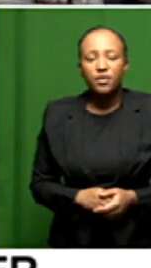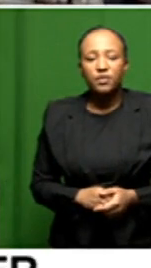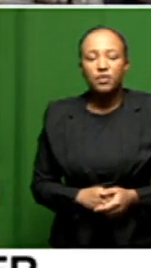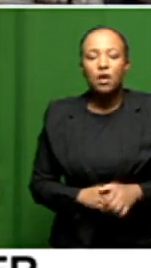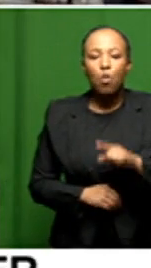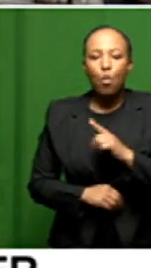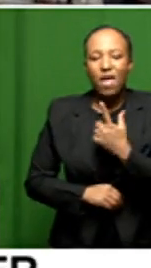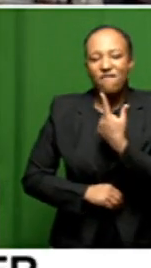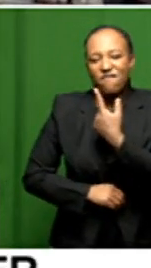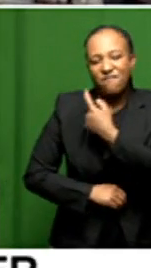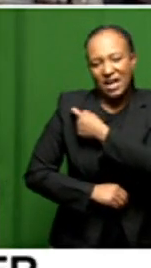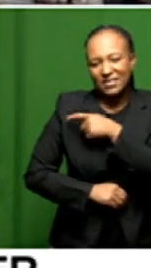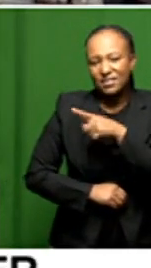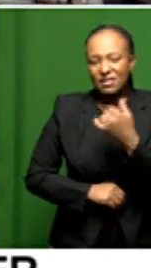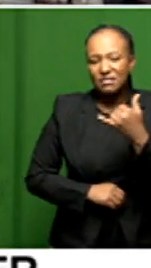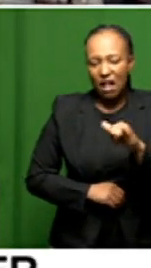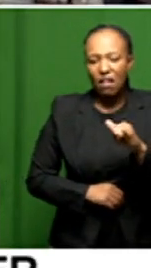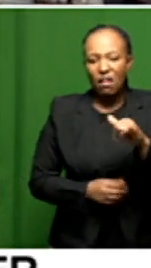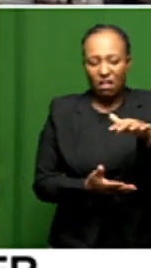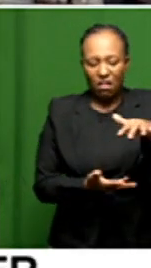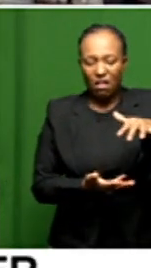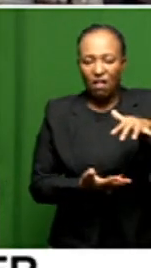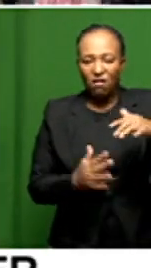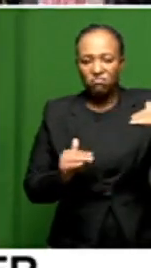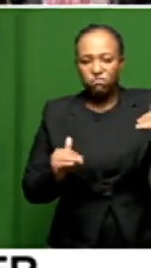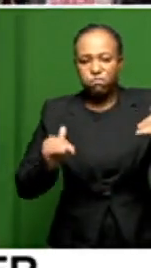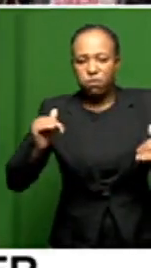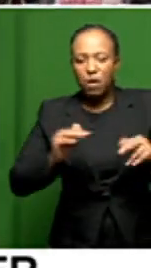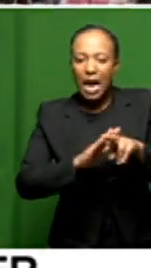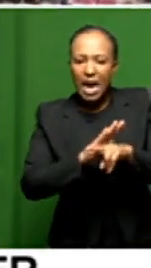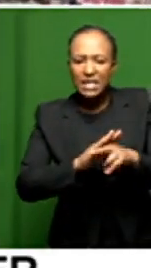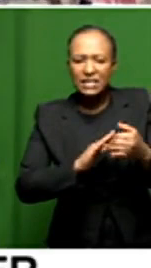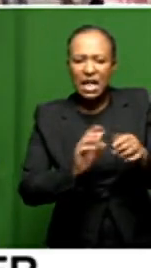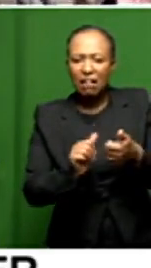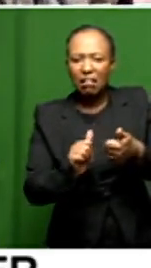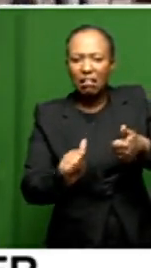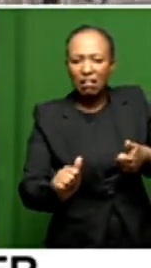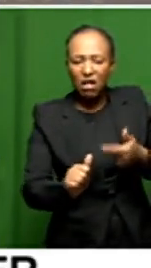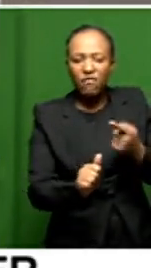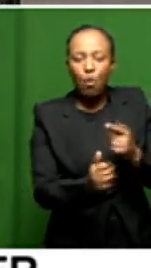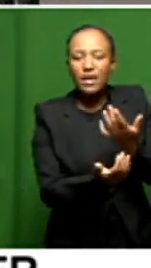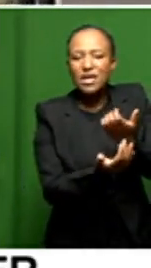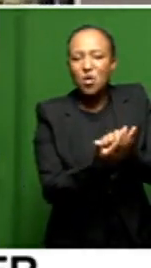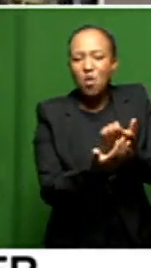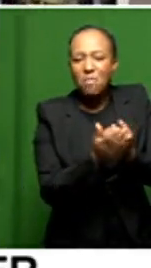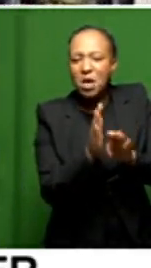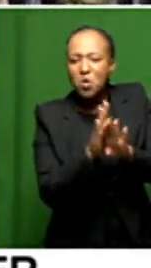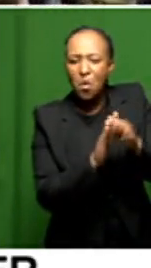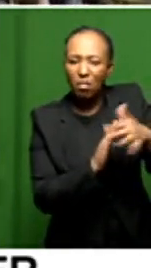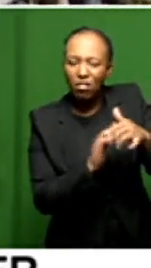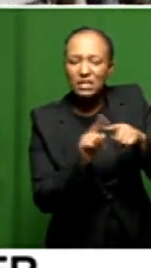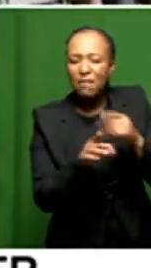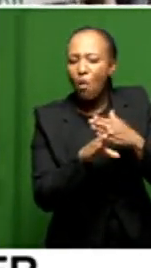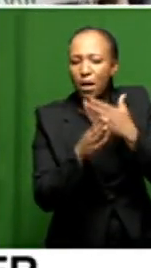vaccine disparities complicate the economic recovery in some regions already on the back foot in terms of economic growth and unemployment